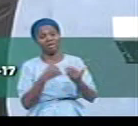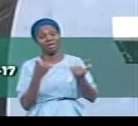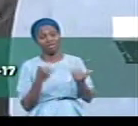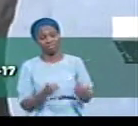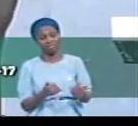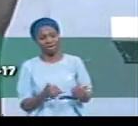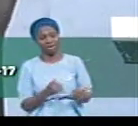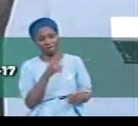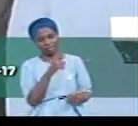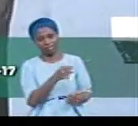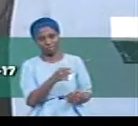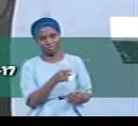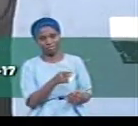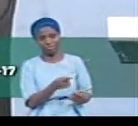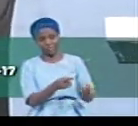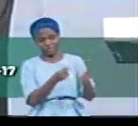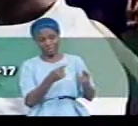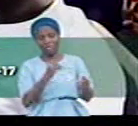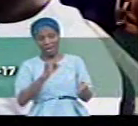now come, I will